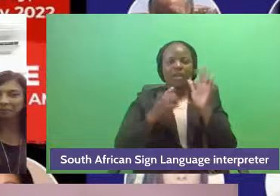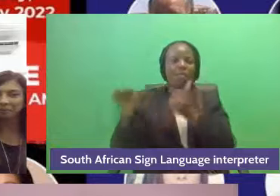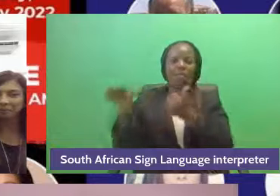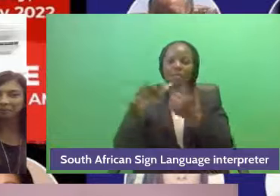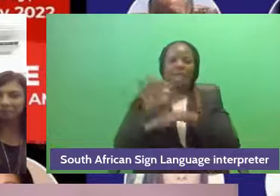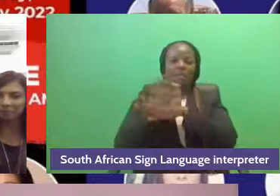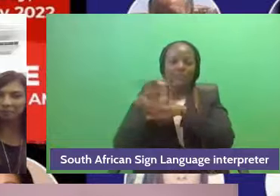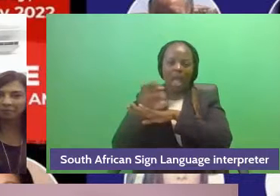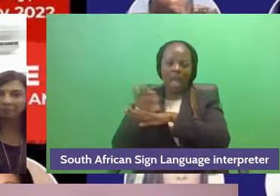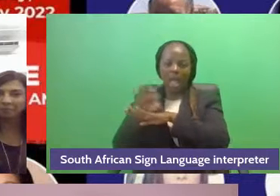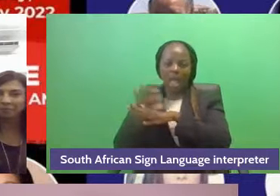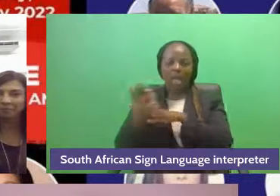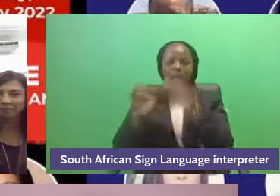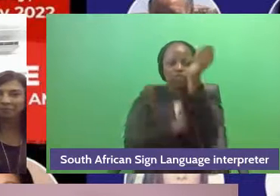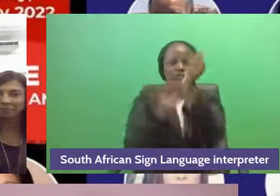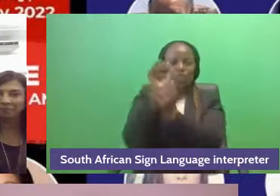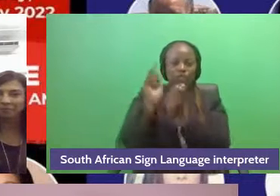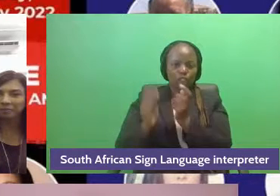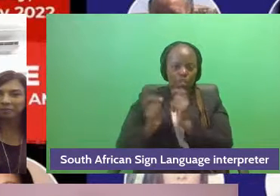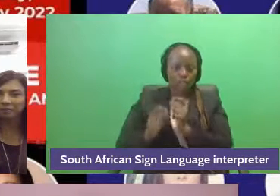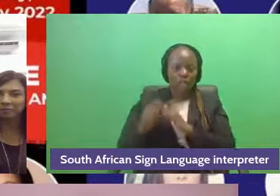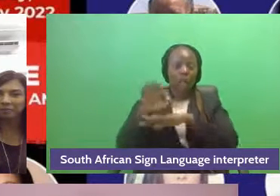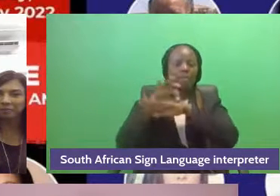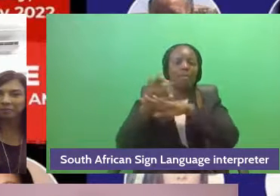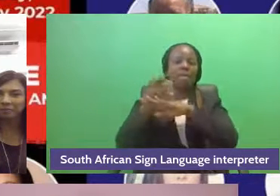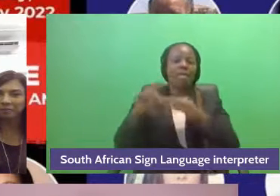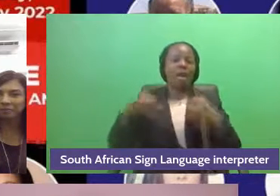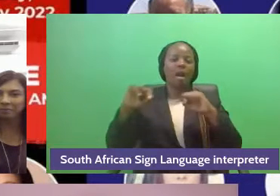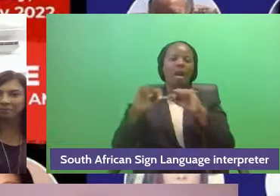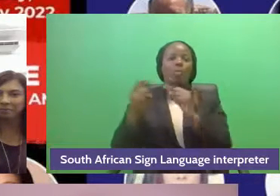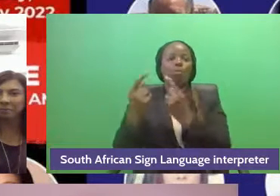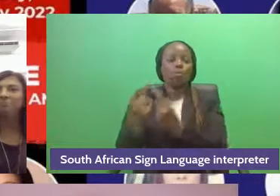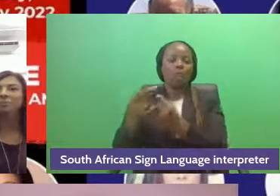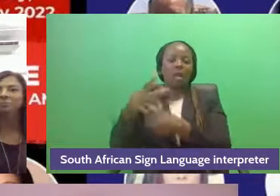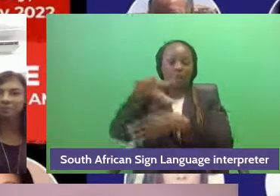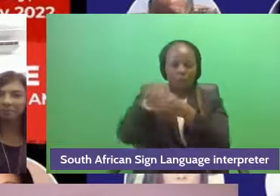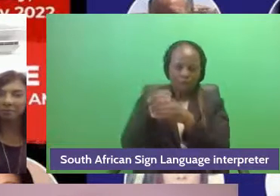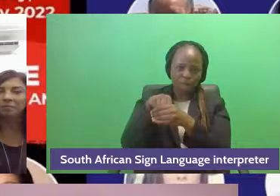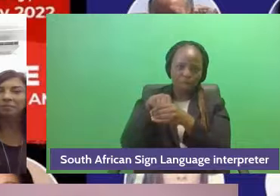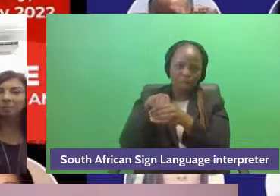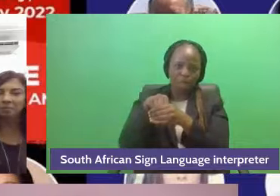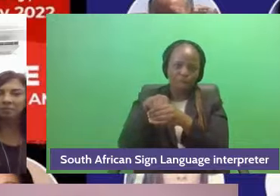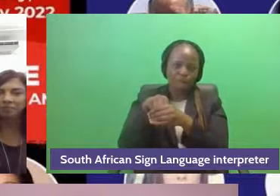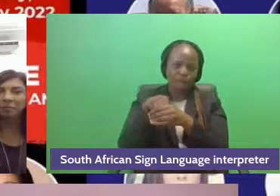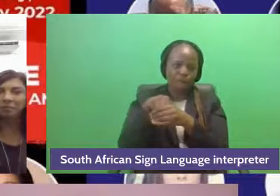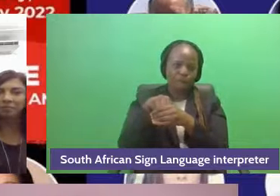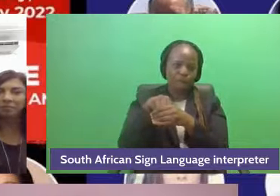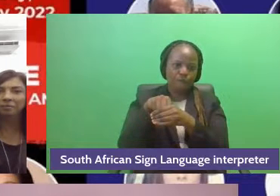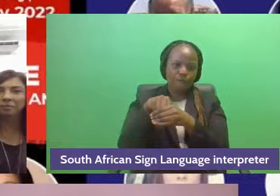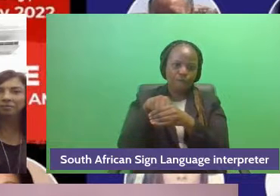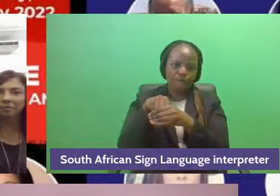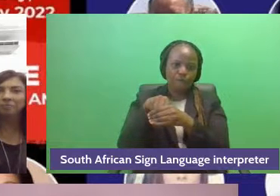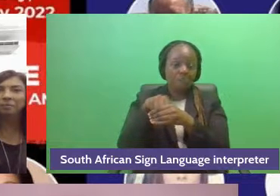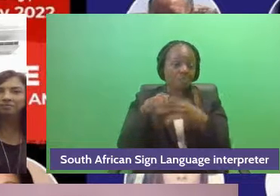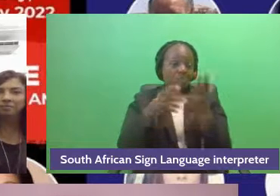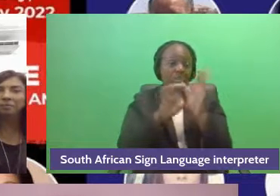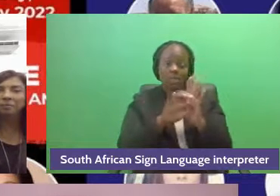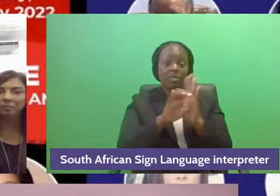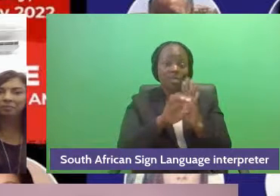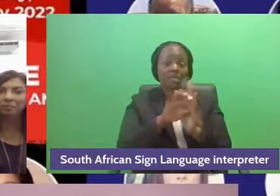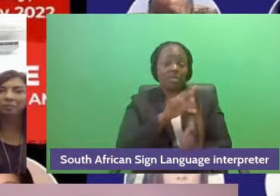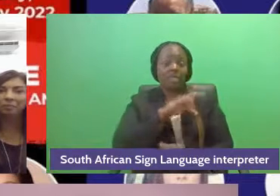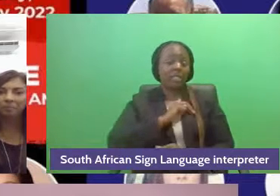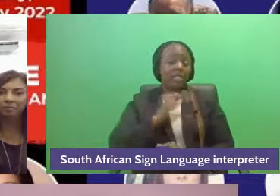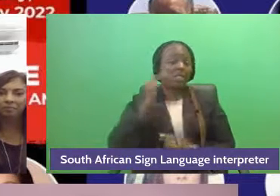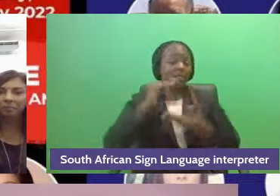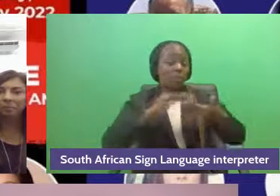let's restructure our plans and let's do inclusion. If the Deaf Association have got a project or